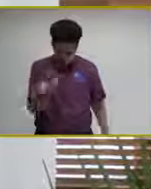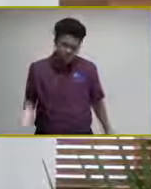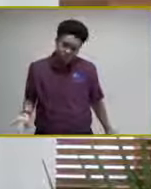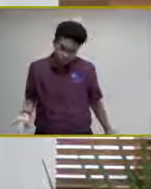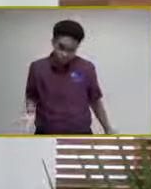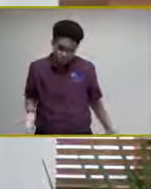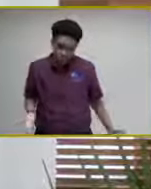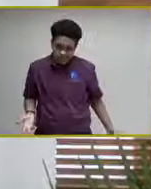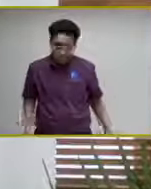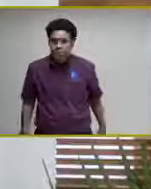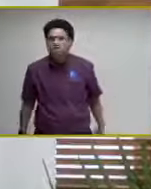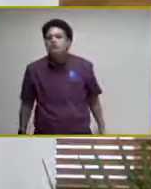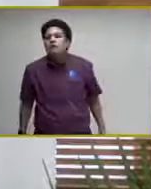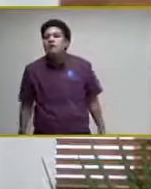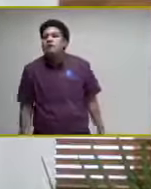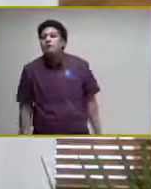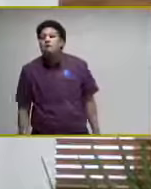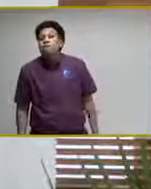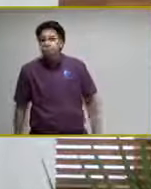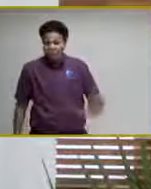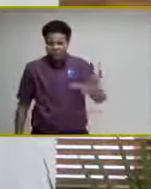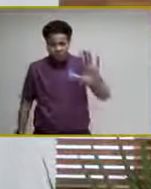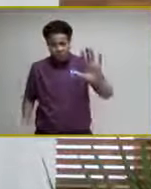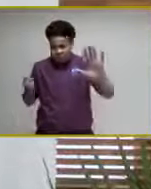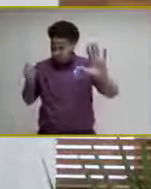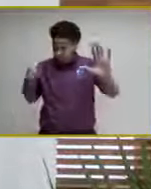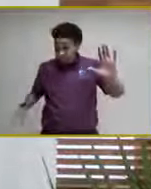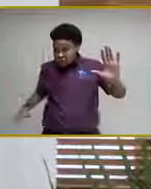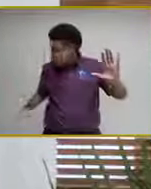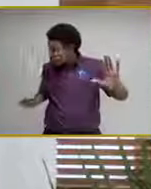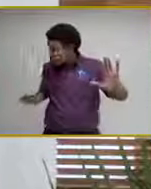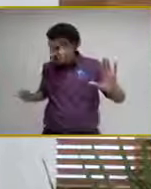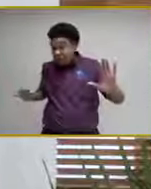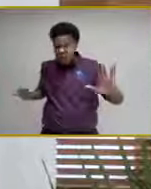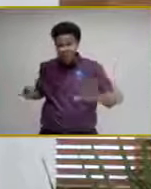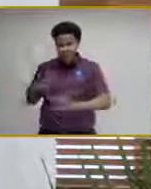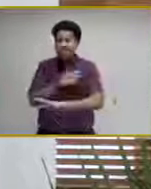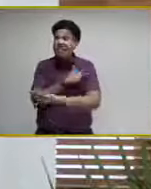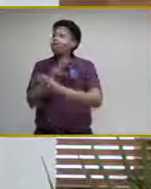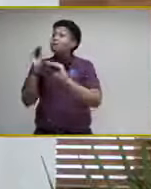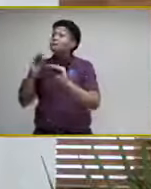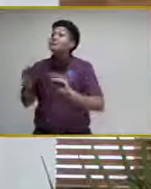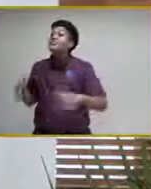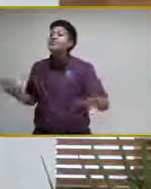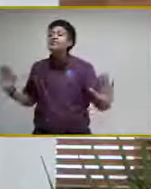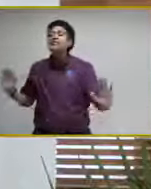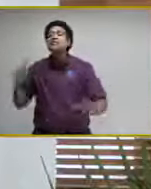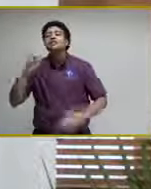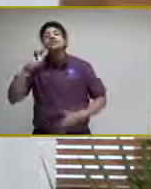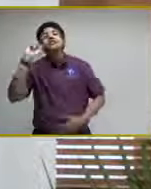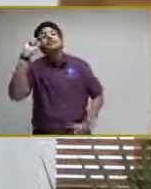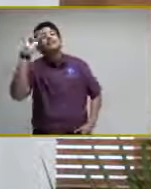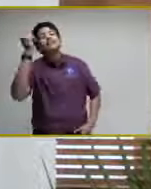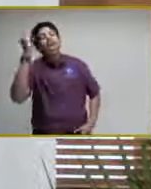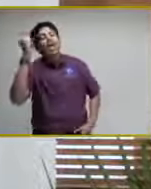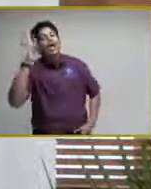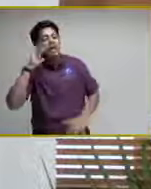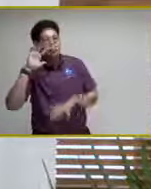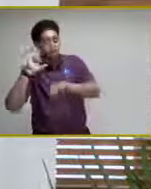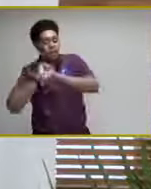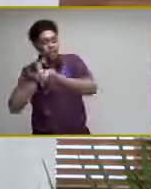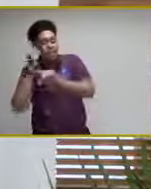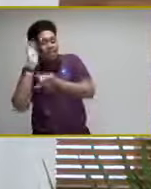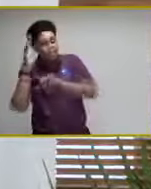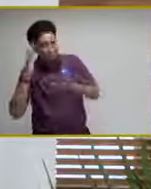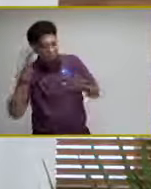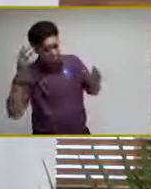circumstance. Once that is done and you have done the vaccination, a second appointment will be